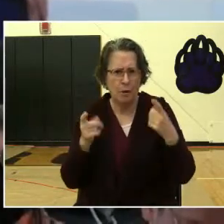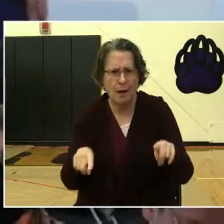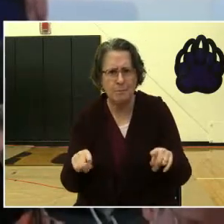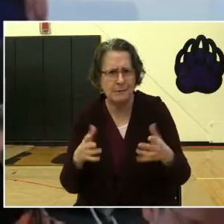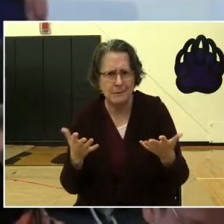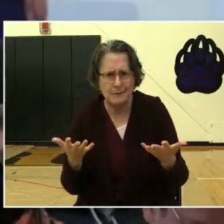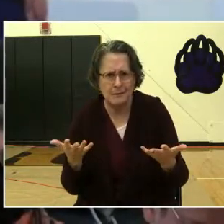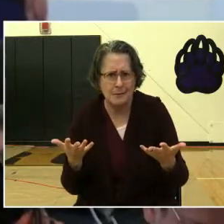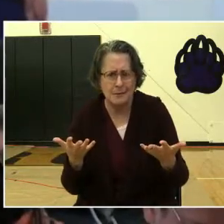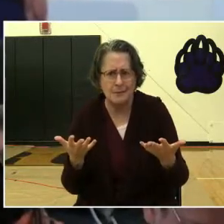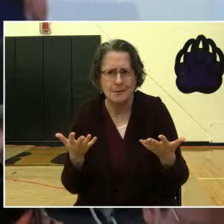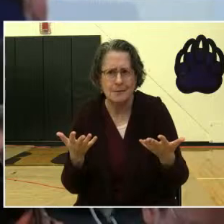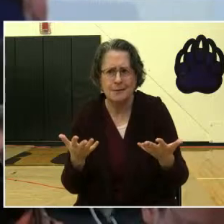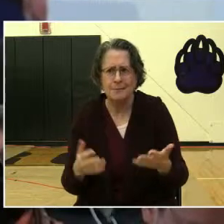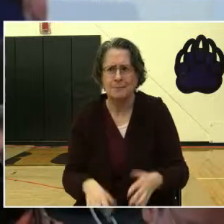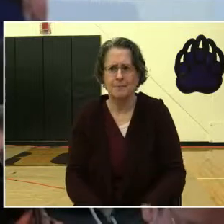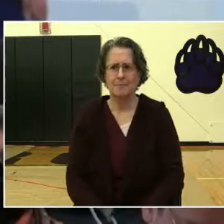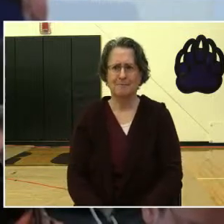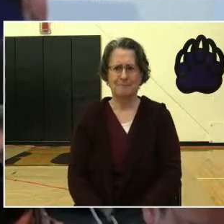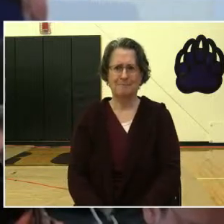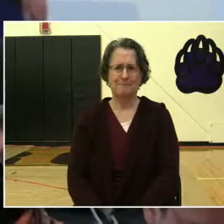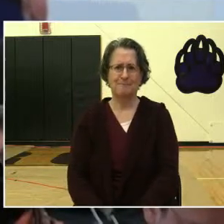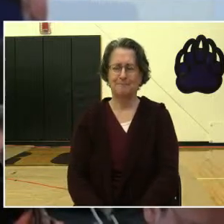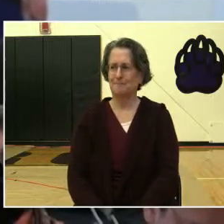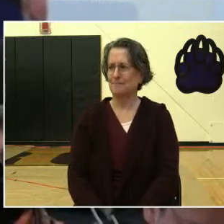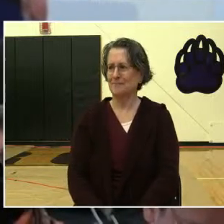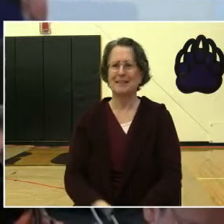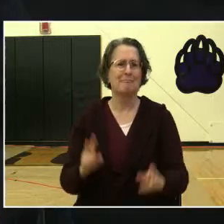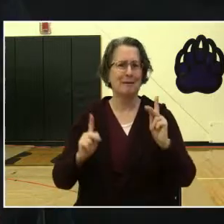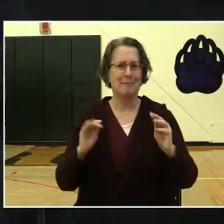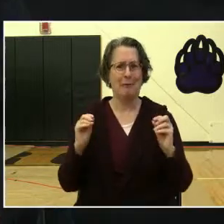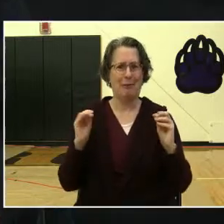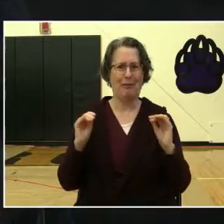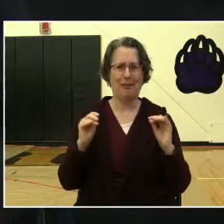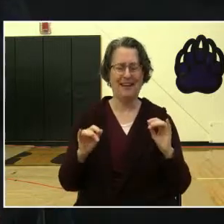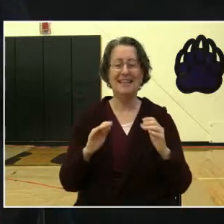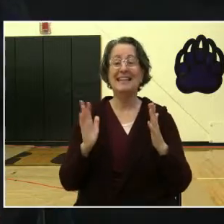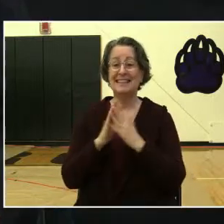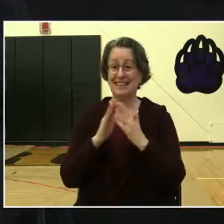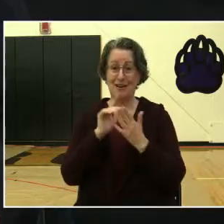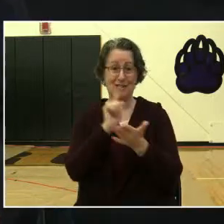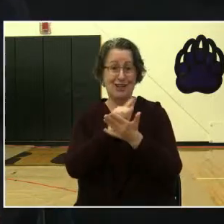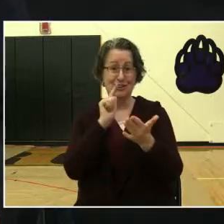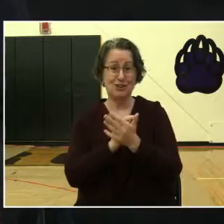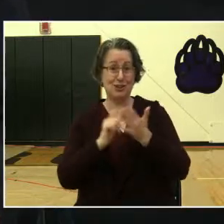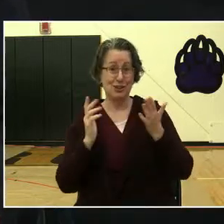you have time break Town attorney is